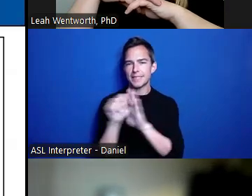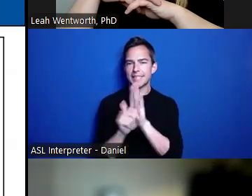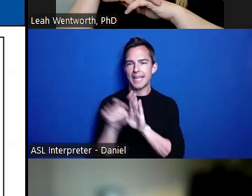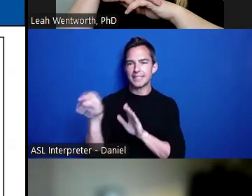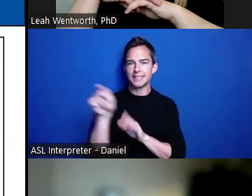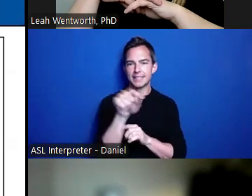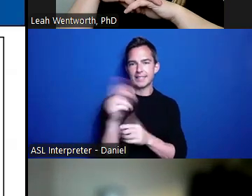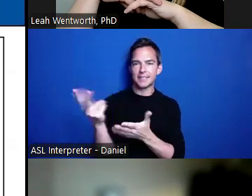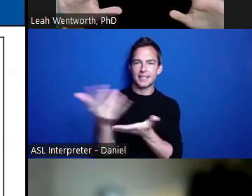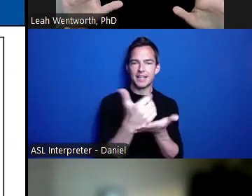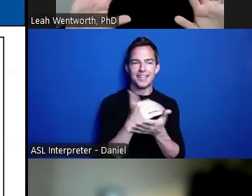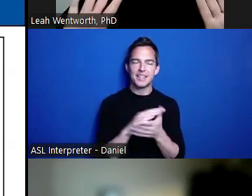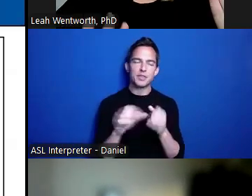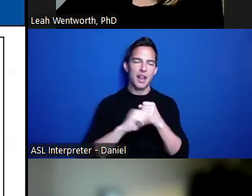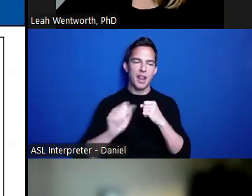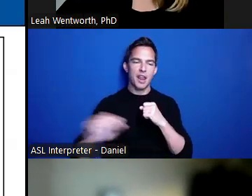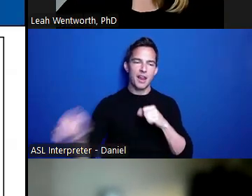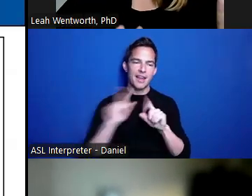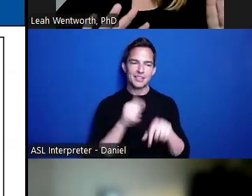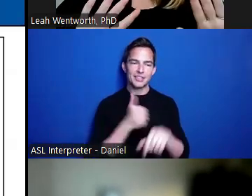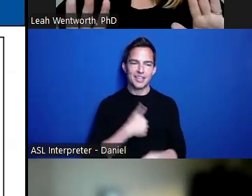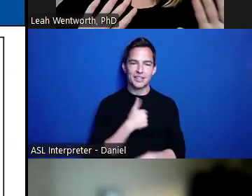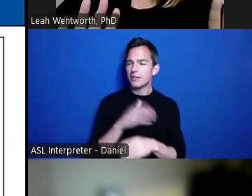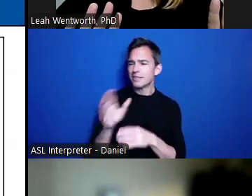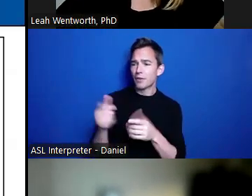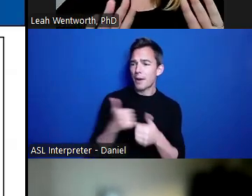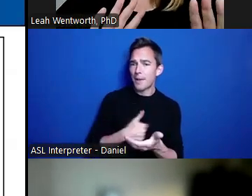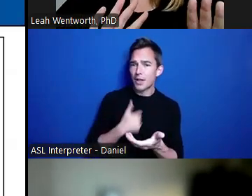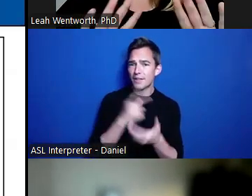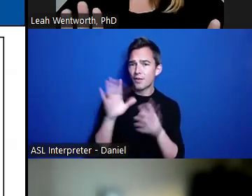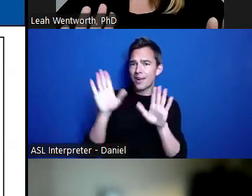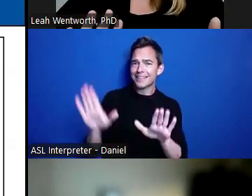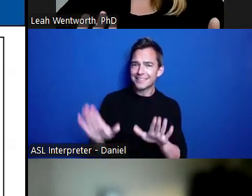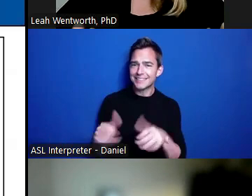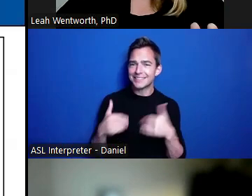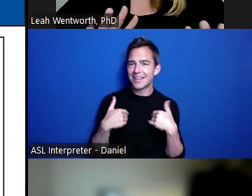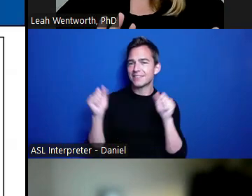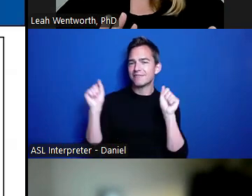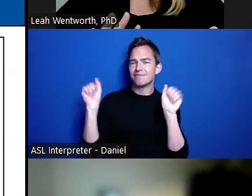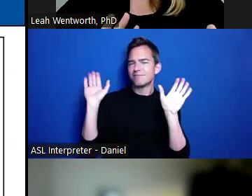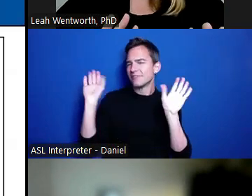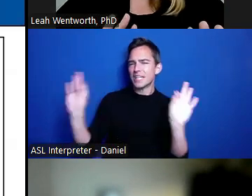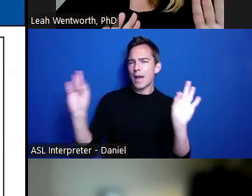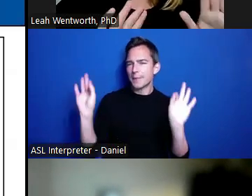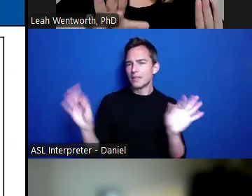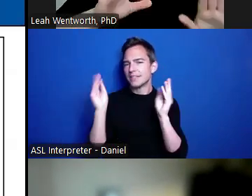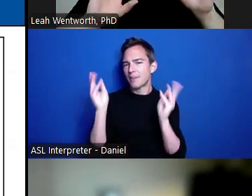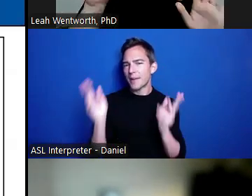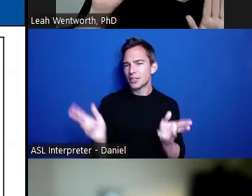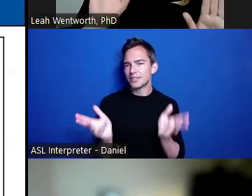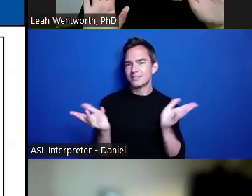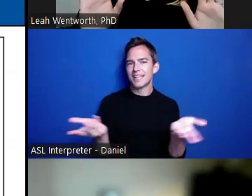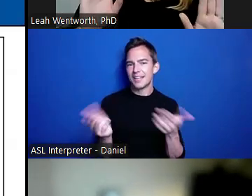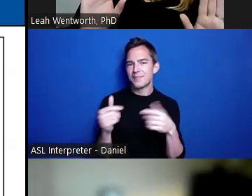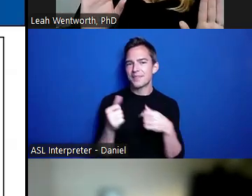Sorry, that was a long-winded answer. Never apologize for being excellent and having phenomenal information. I mean, that was just like, I also love